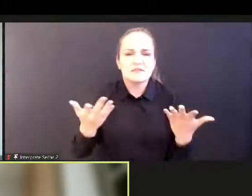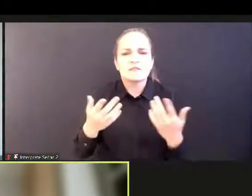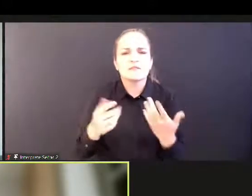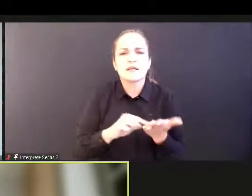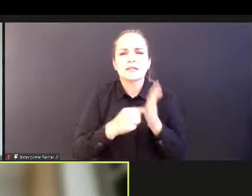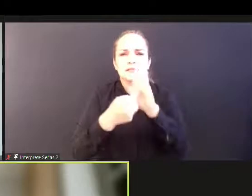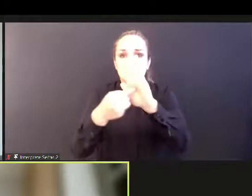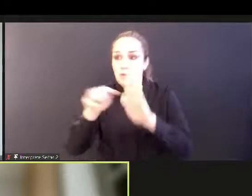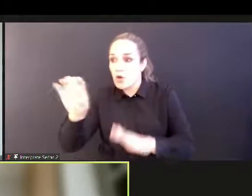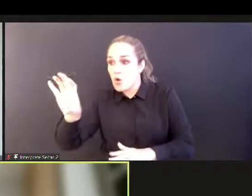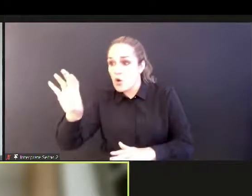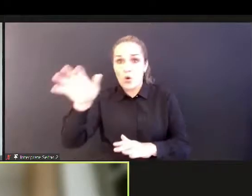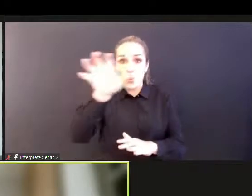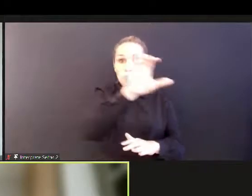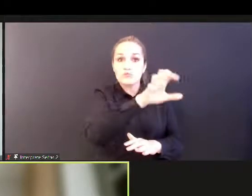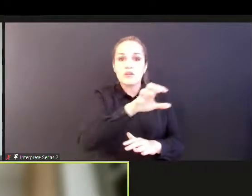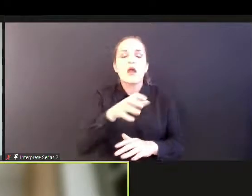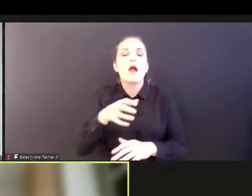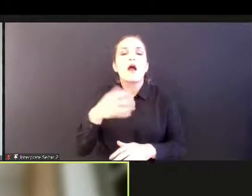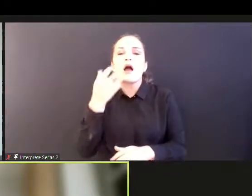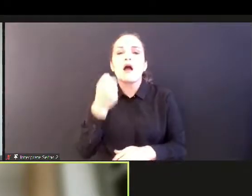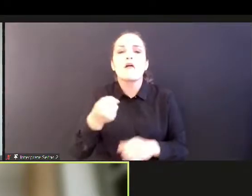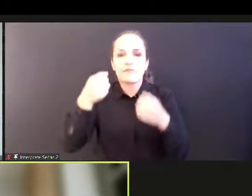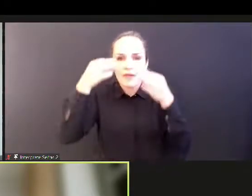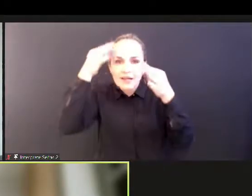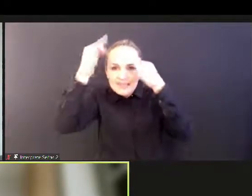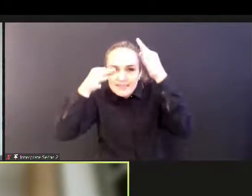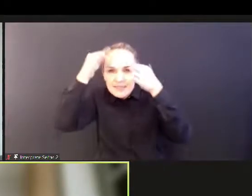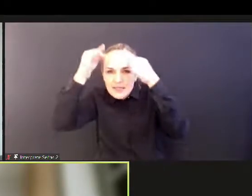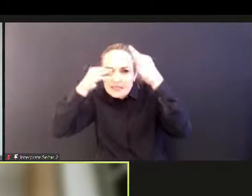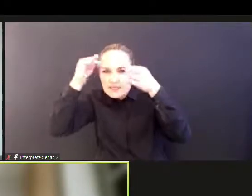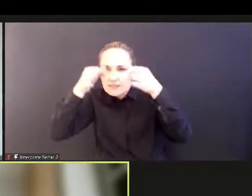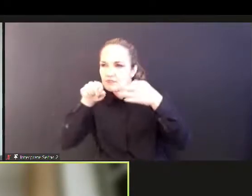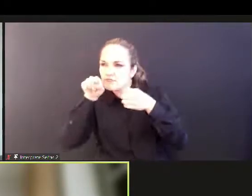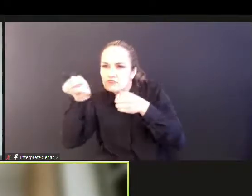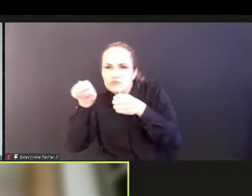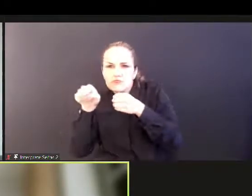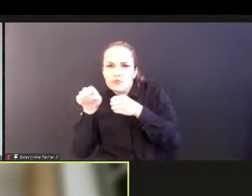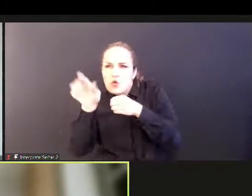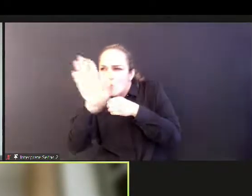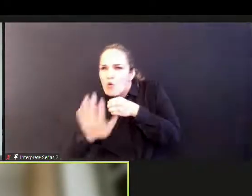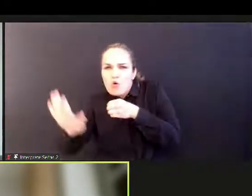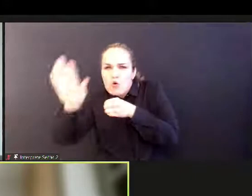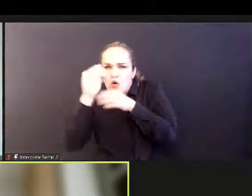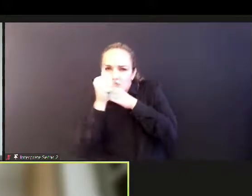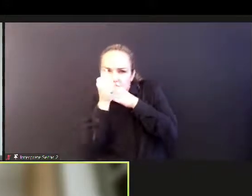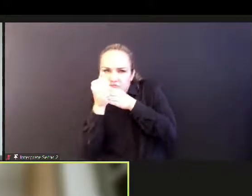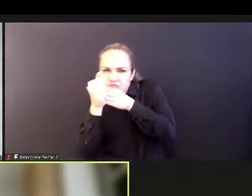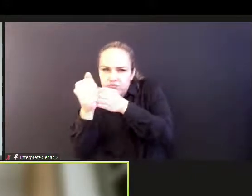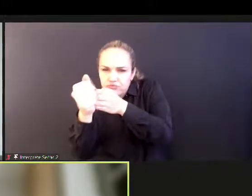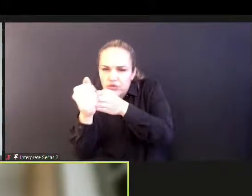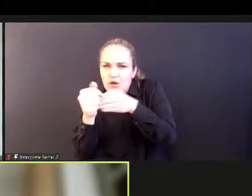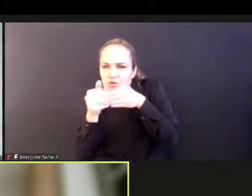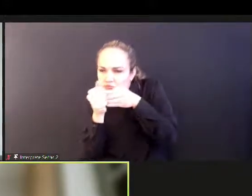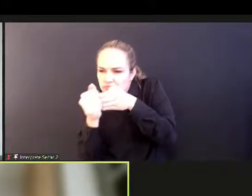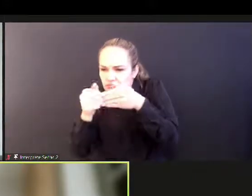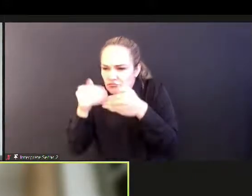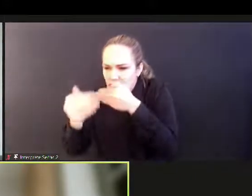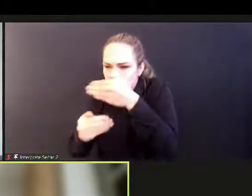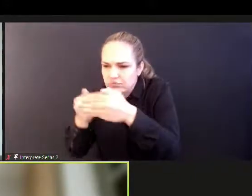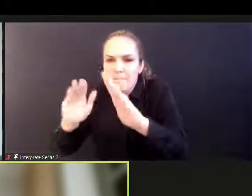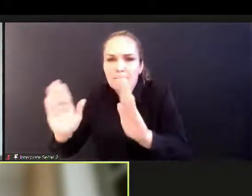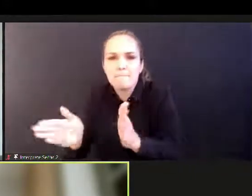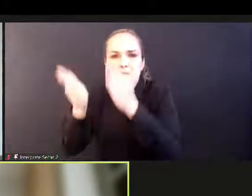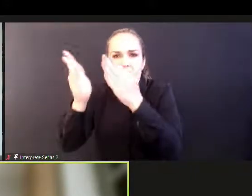or roadmaps to develop the digital economy, to expand telecom infrastructure and connectivity, and so on. But I